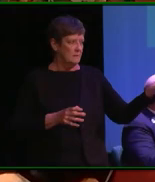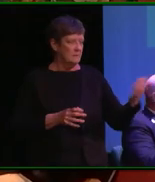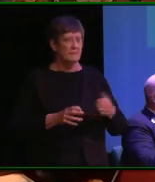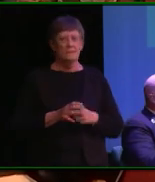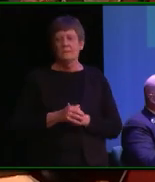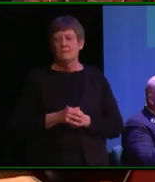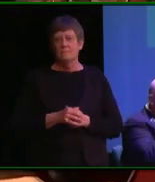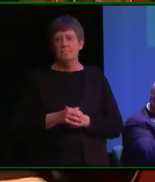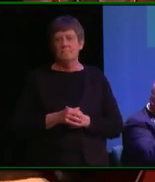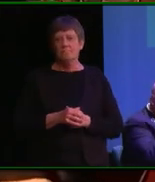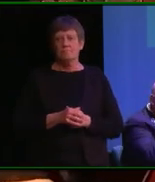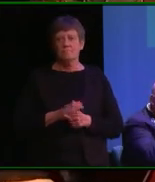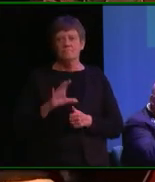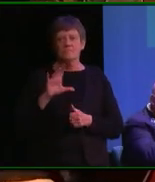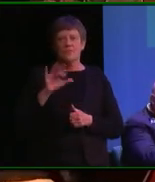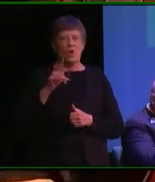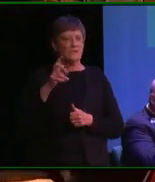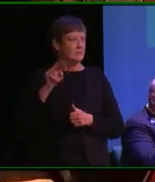Hadley Hunt,